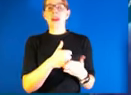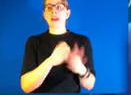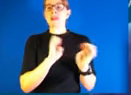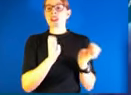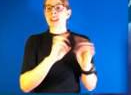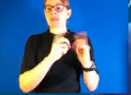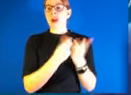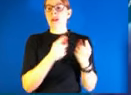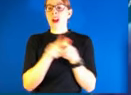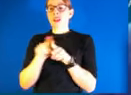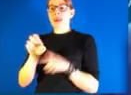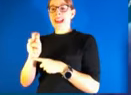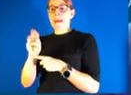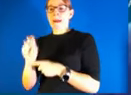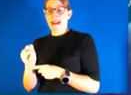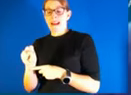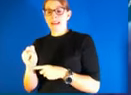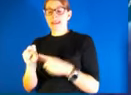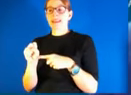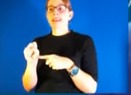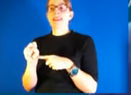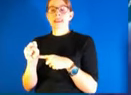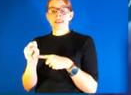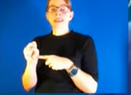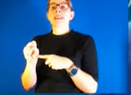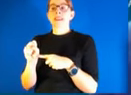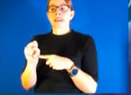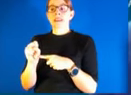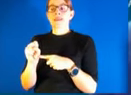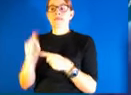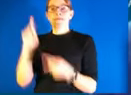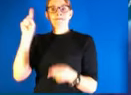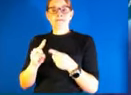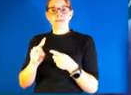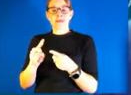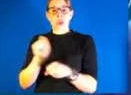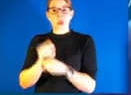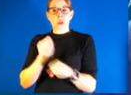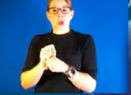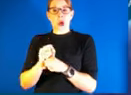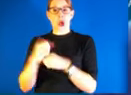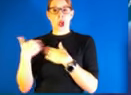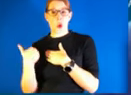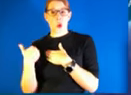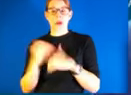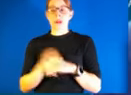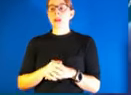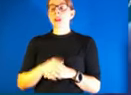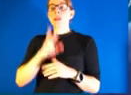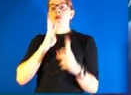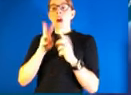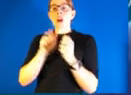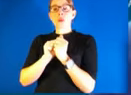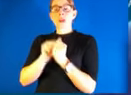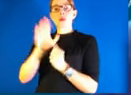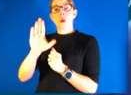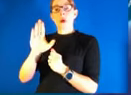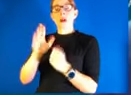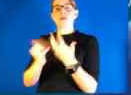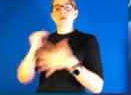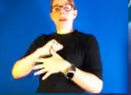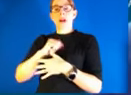EMS services from unnecessary 911 calls is to talk to your primary care doctor if you've got access to one,